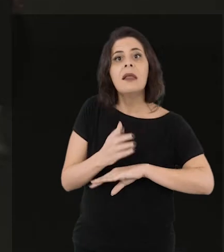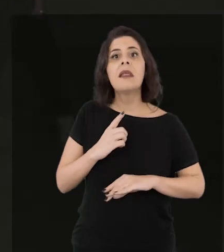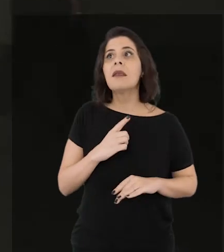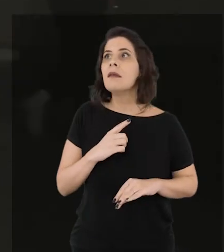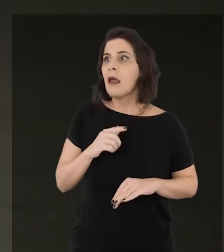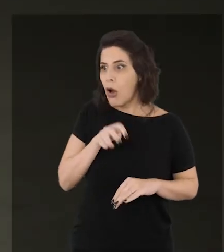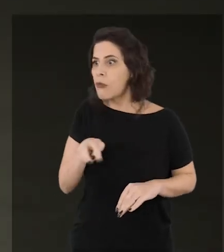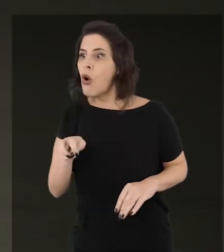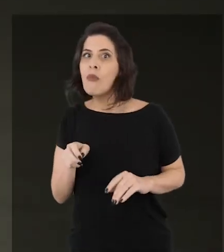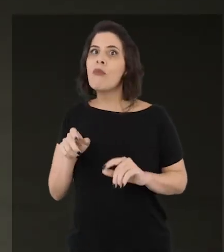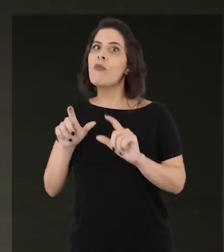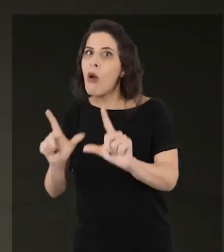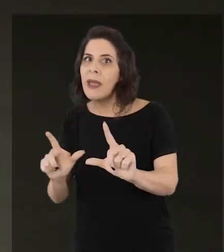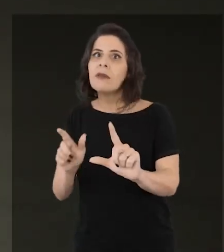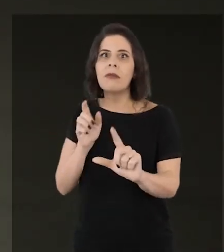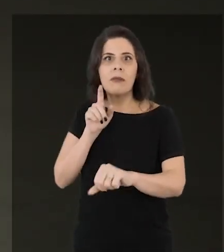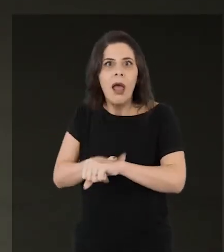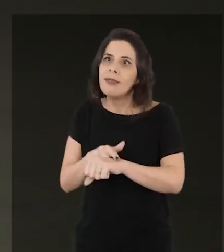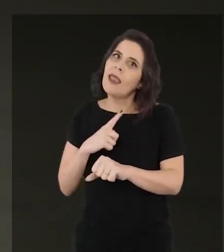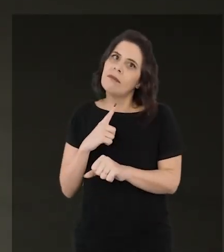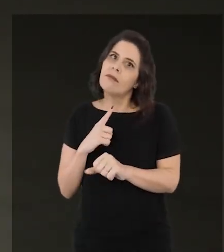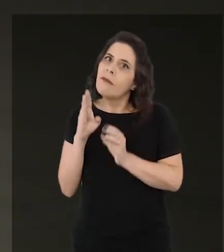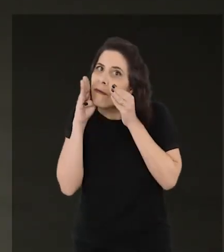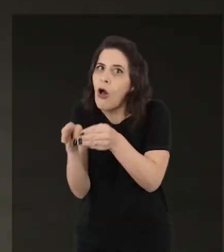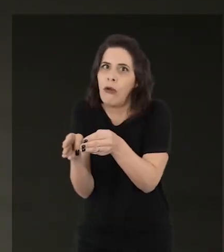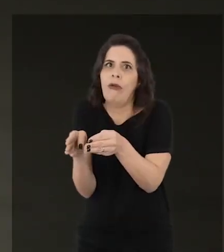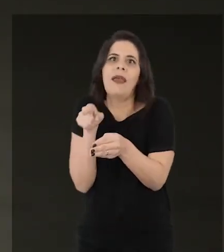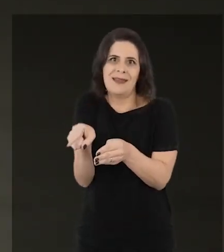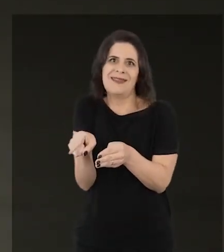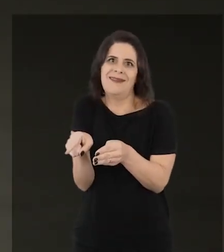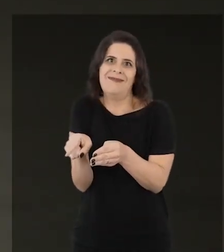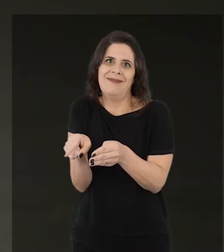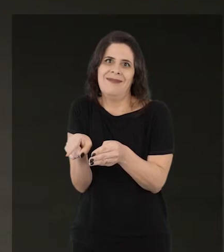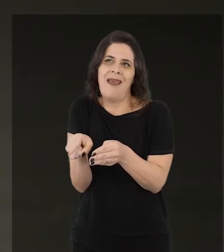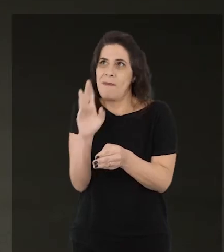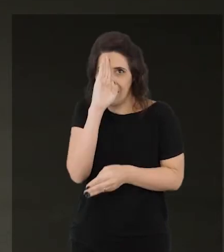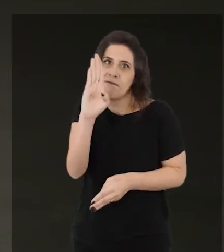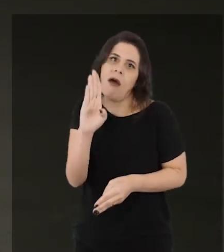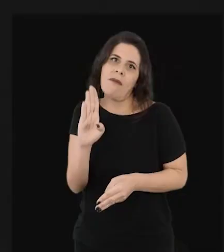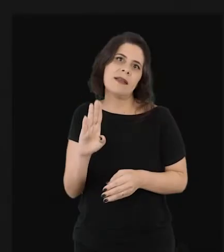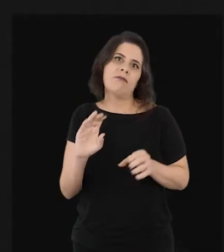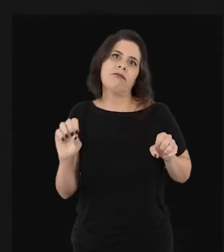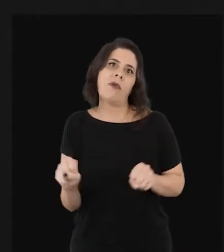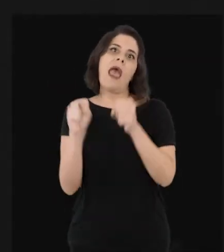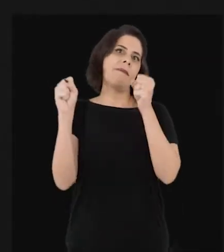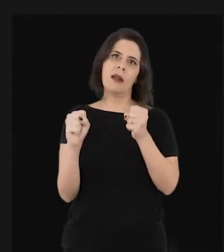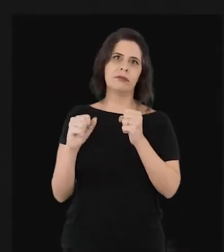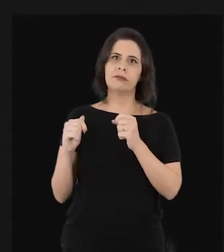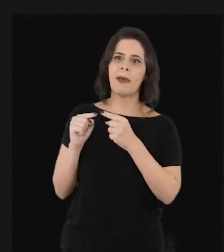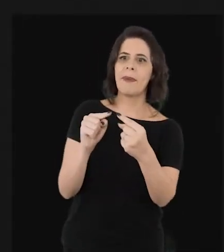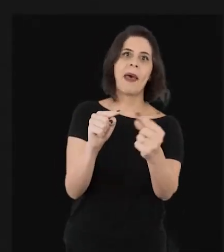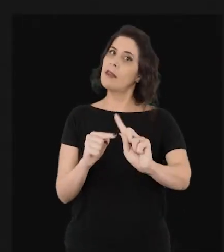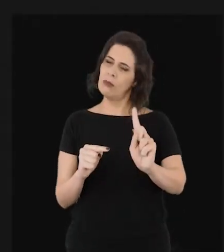certain things that had to emphasize time and structure rather than break it,